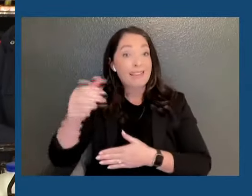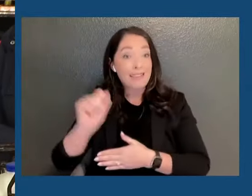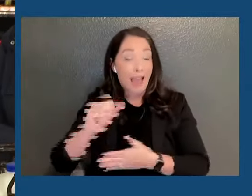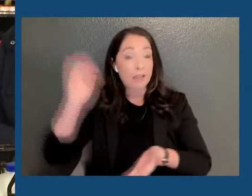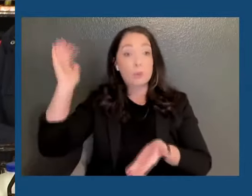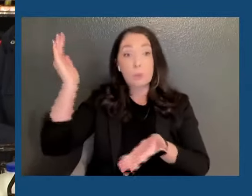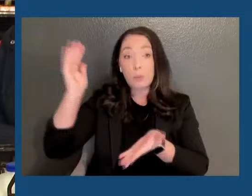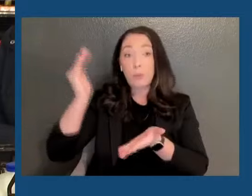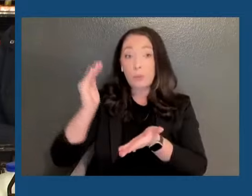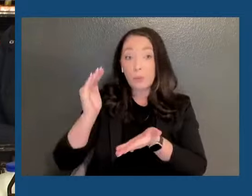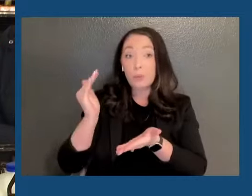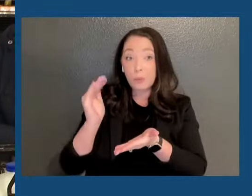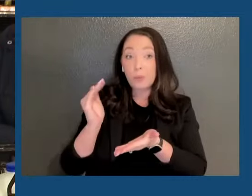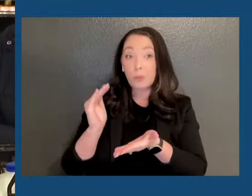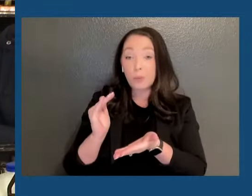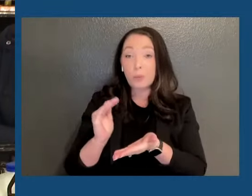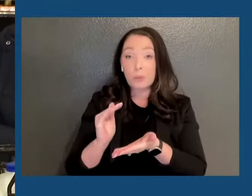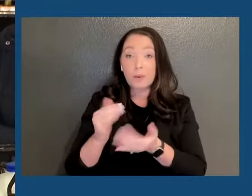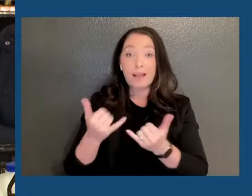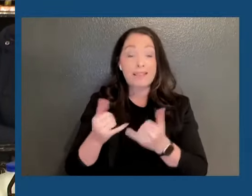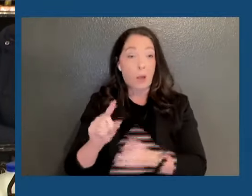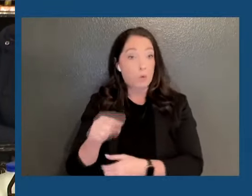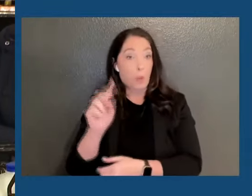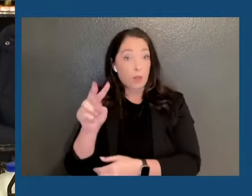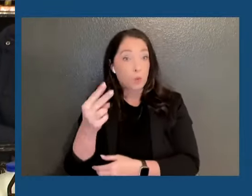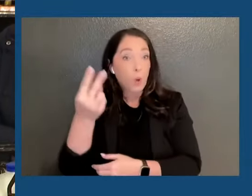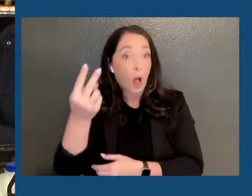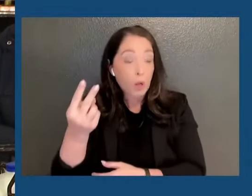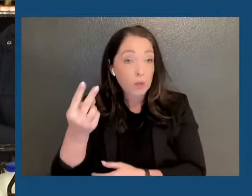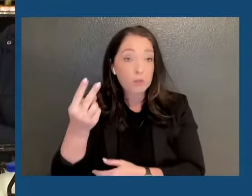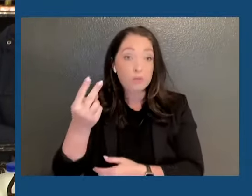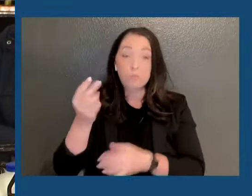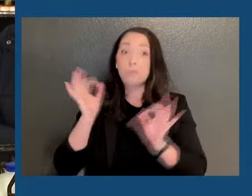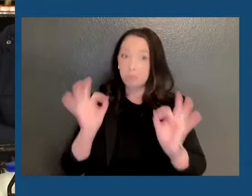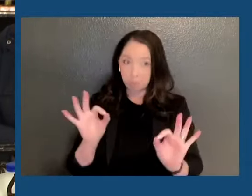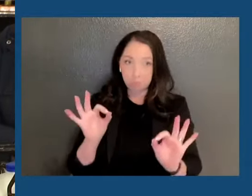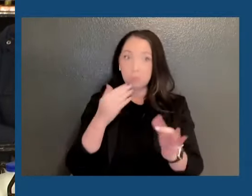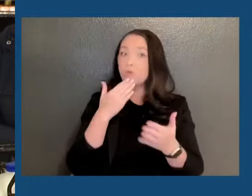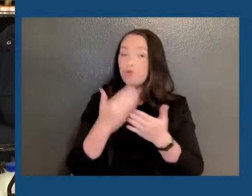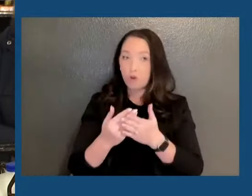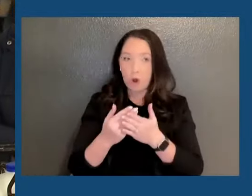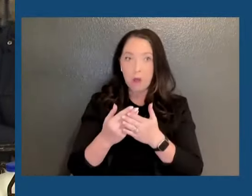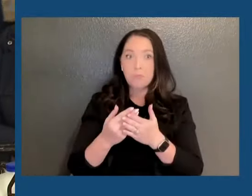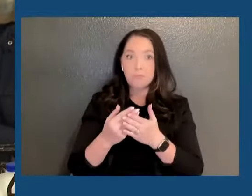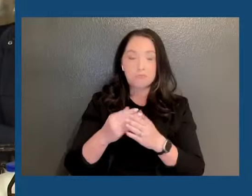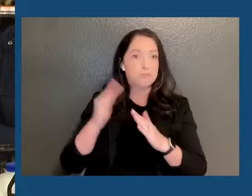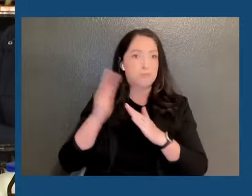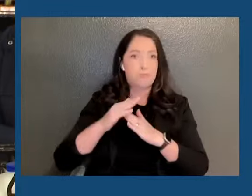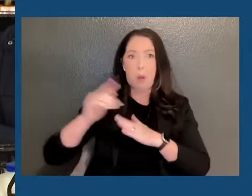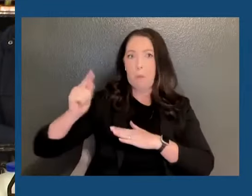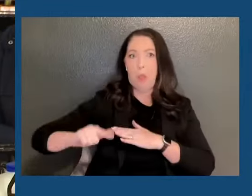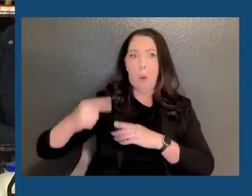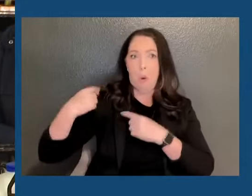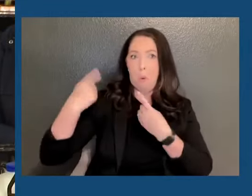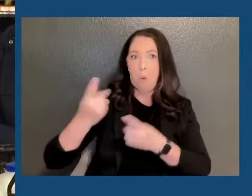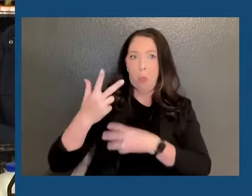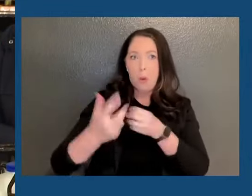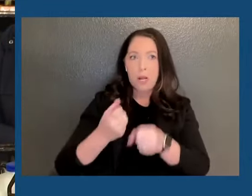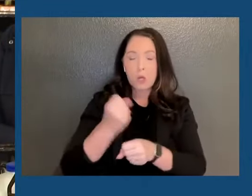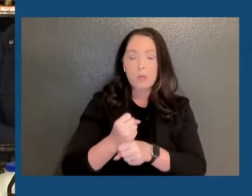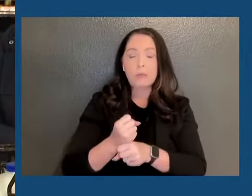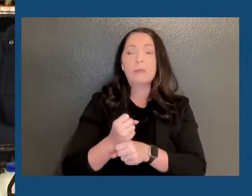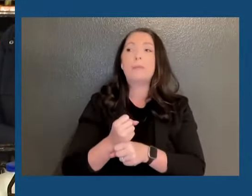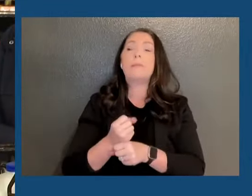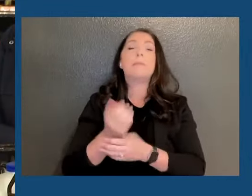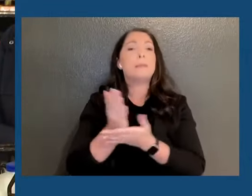is, $2 now, less than $3. That's good news. That's the lowest it's been in 3 years. Some of the prices are dropping.